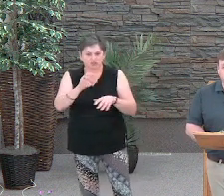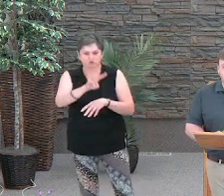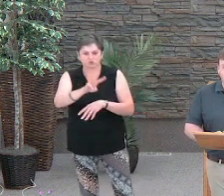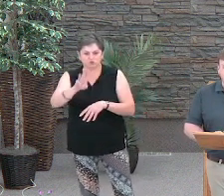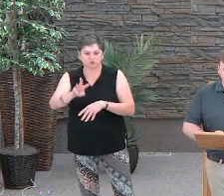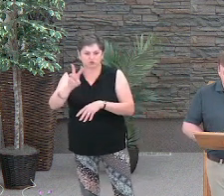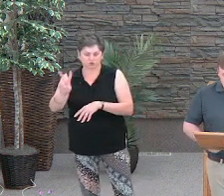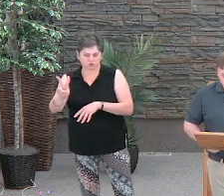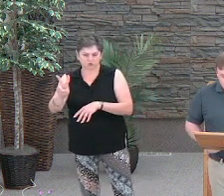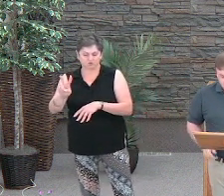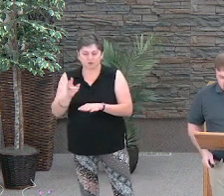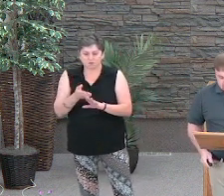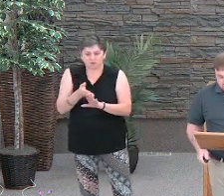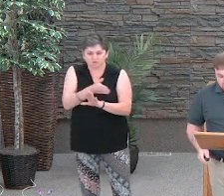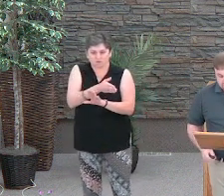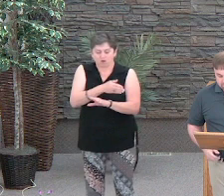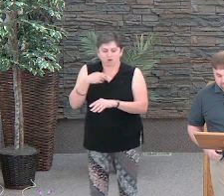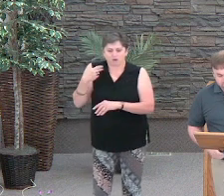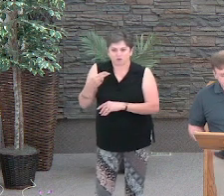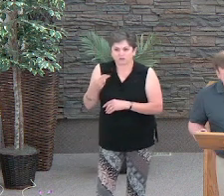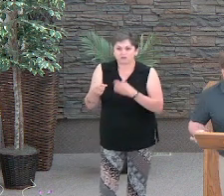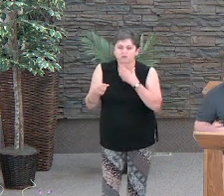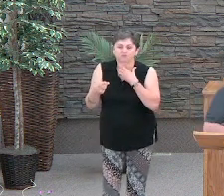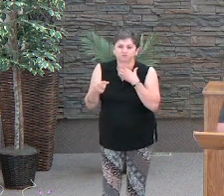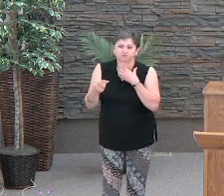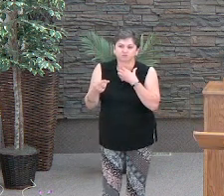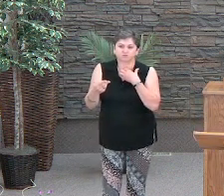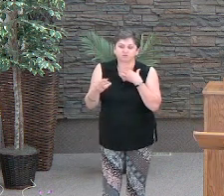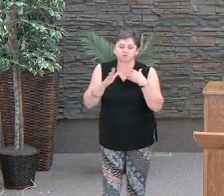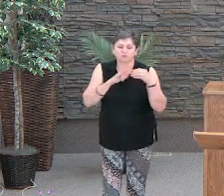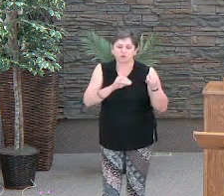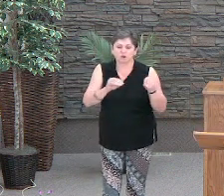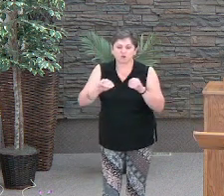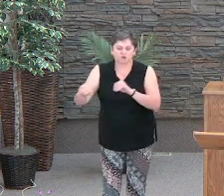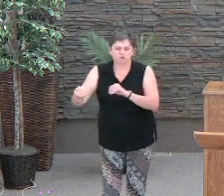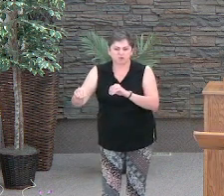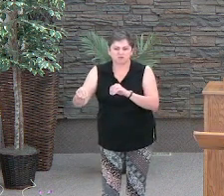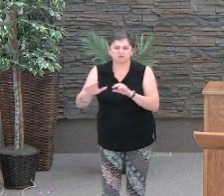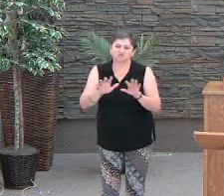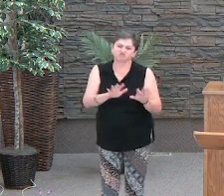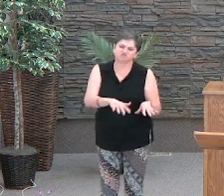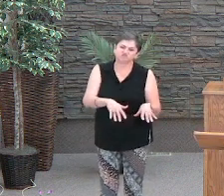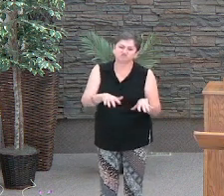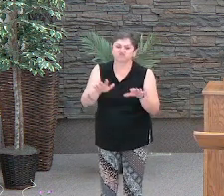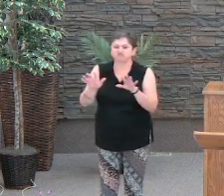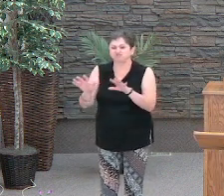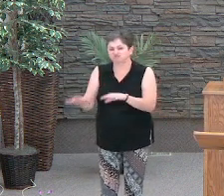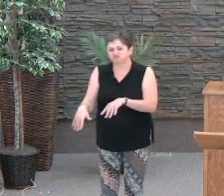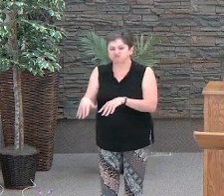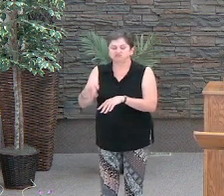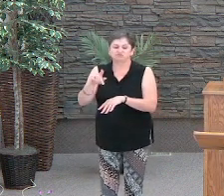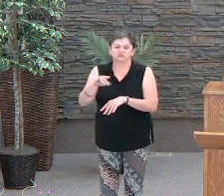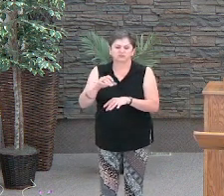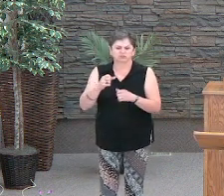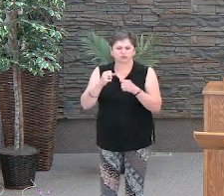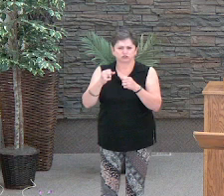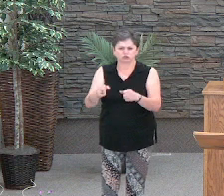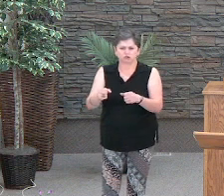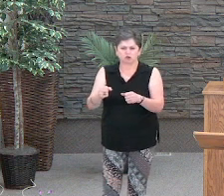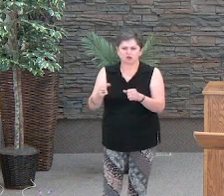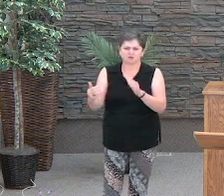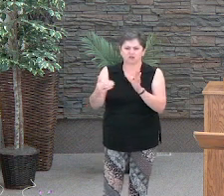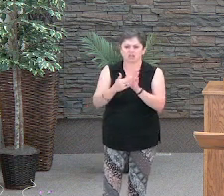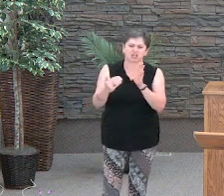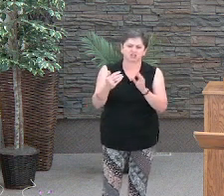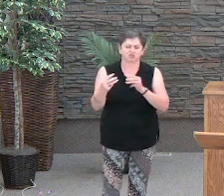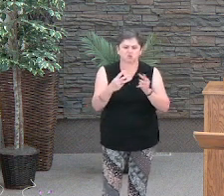II. Early on in our history, our movement had been very pacifist. There was a strong segment of